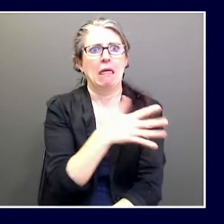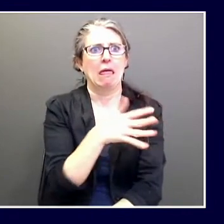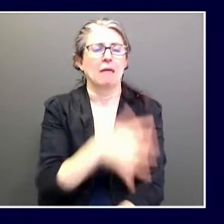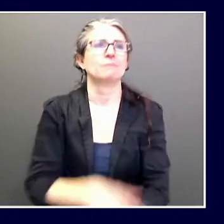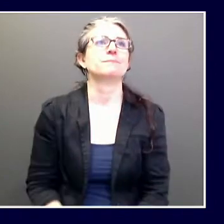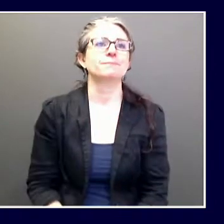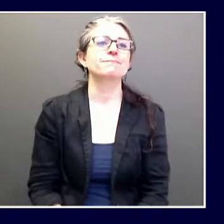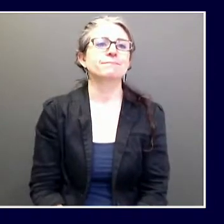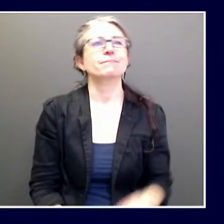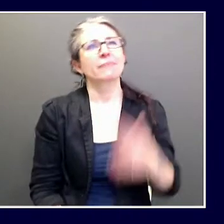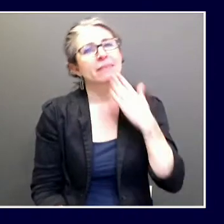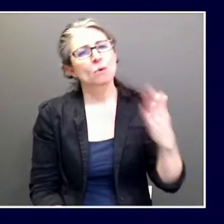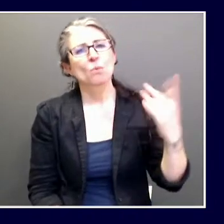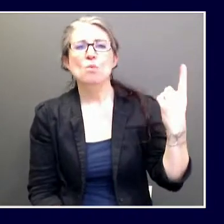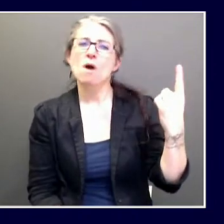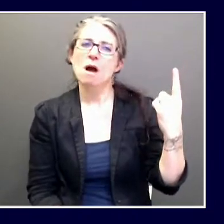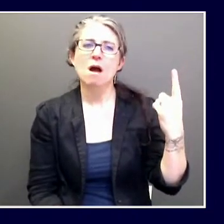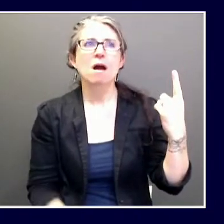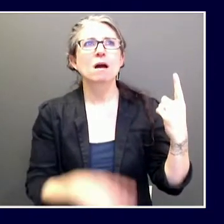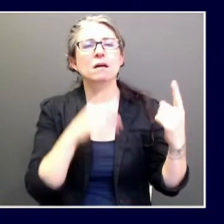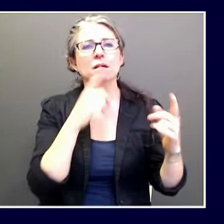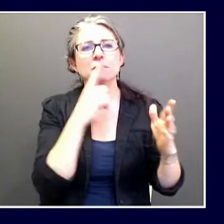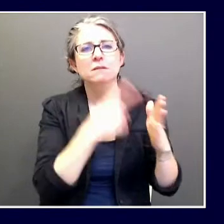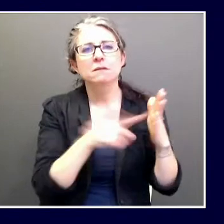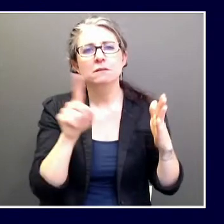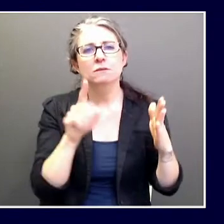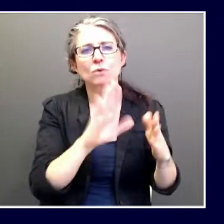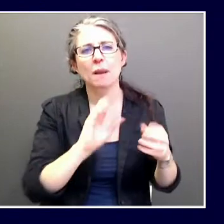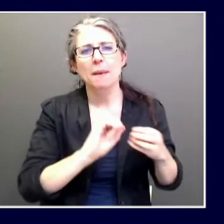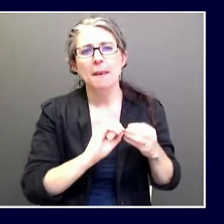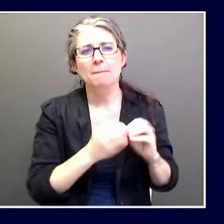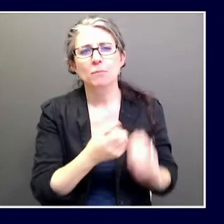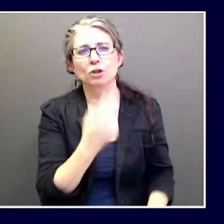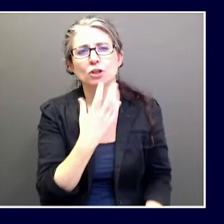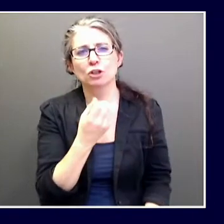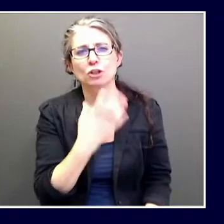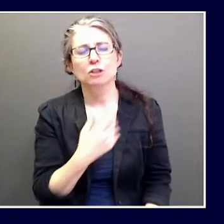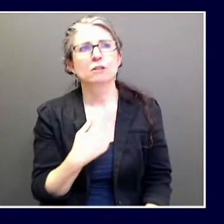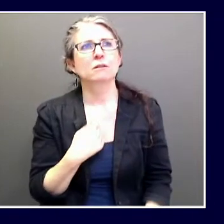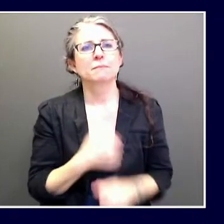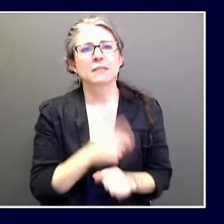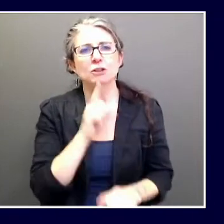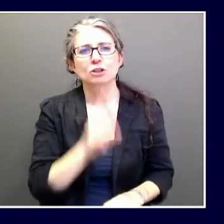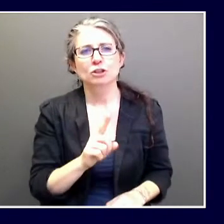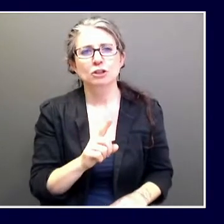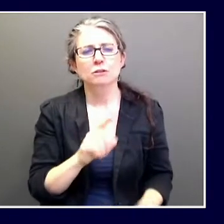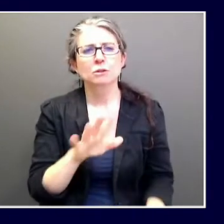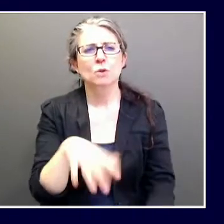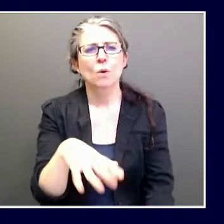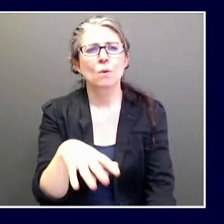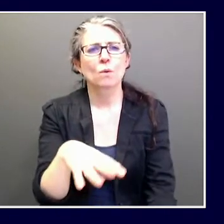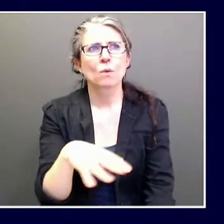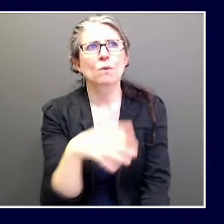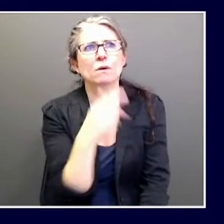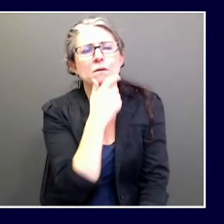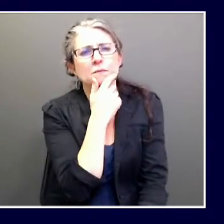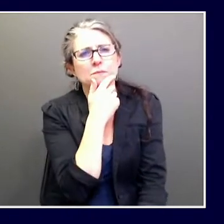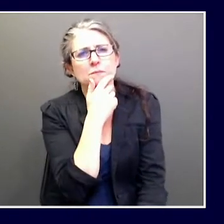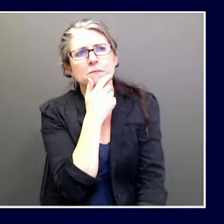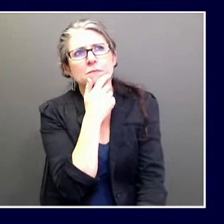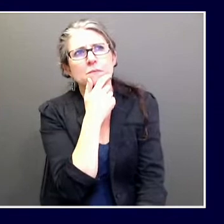reconfirm one of the numbers. You said that of the folks who are hospitalized at the moment,